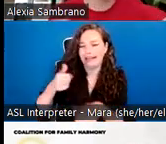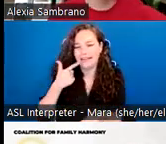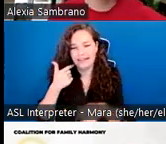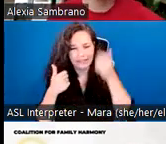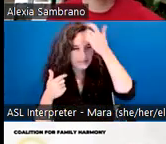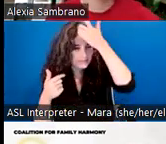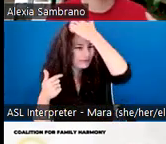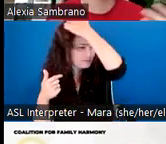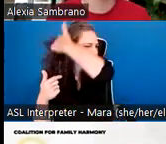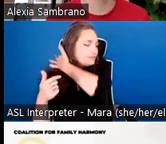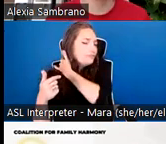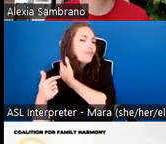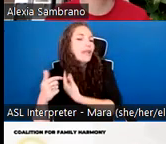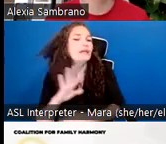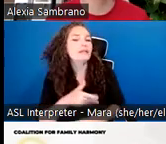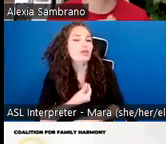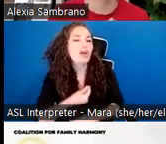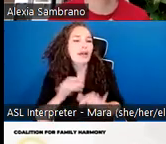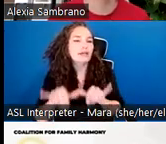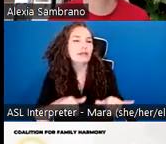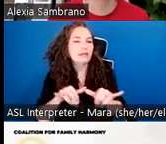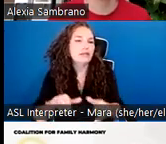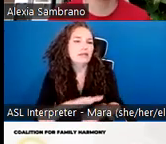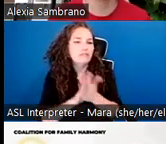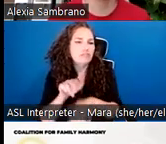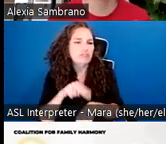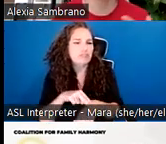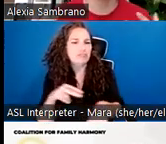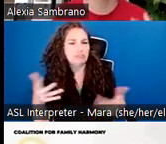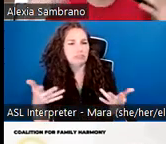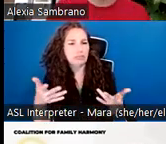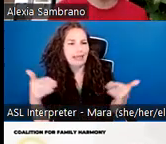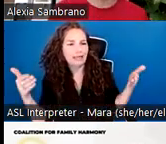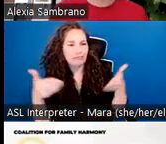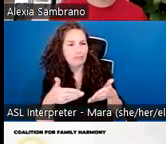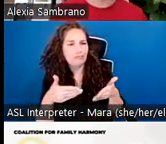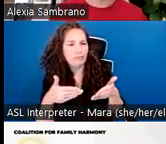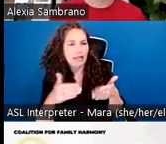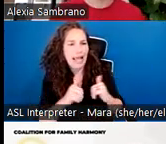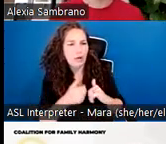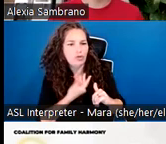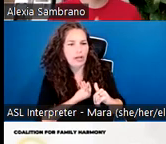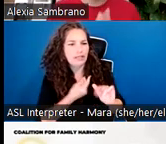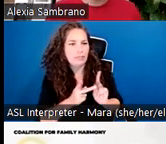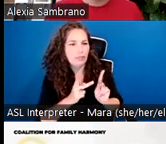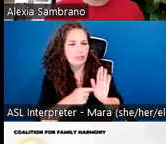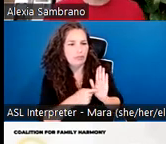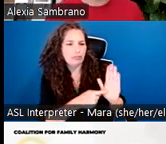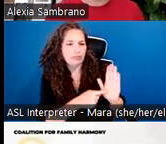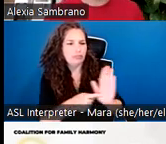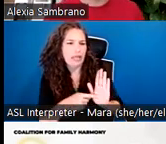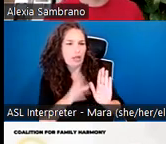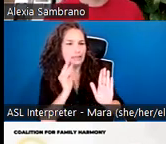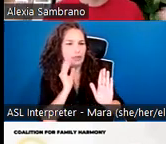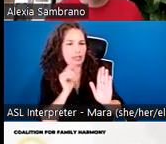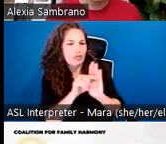So transnormativity specifically describes the specific framework to which trans folks' presentations and experiences of gender are structured in such a